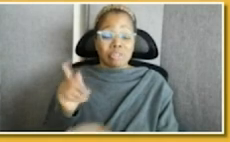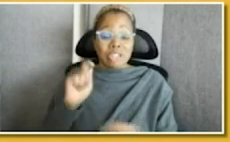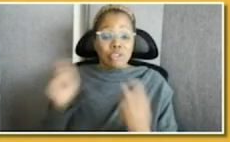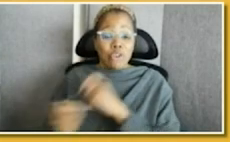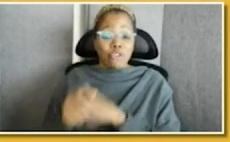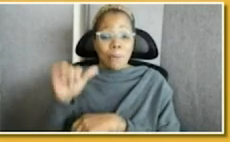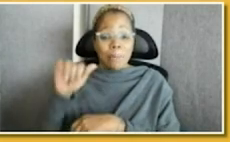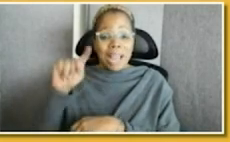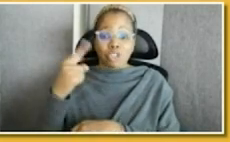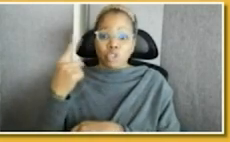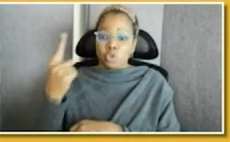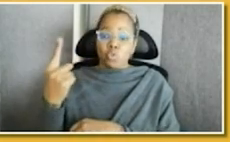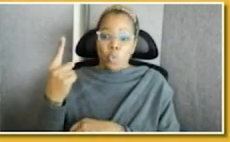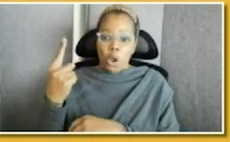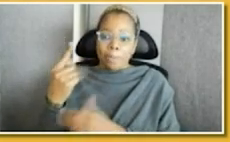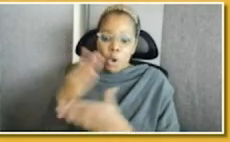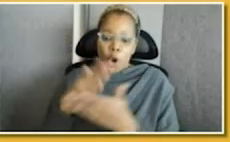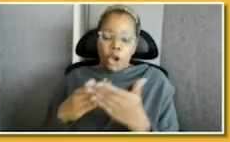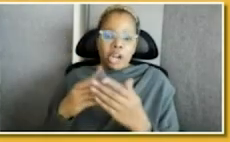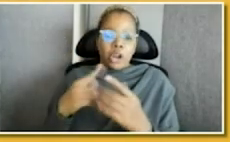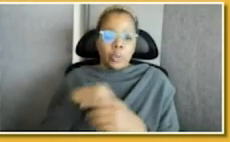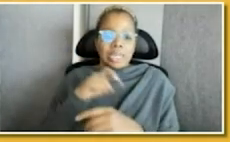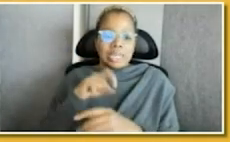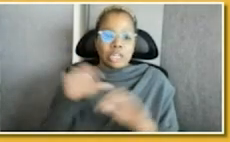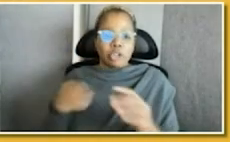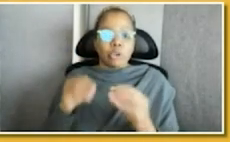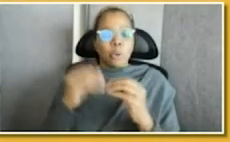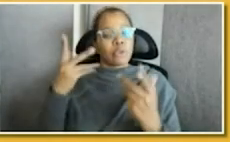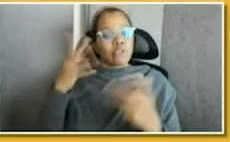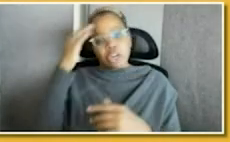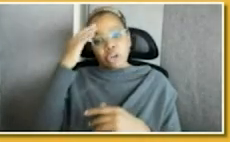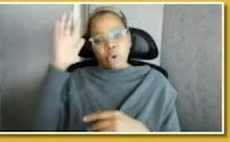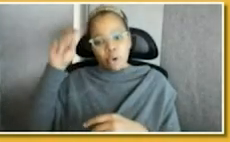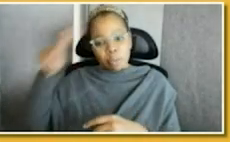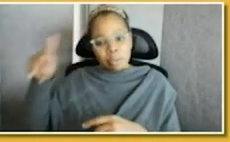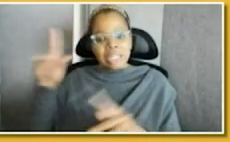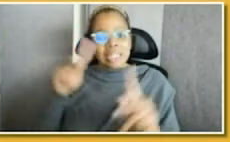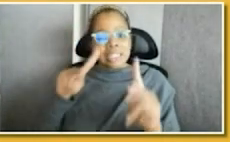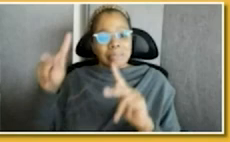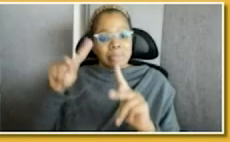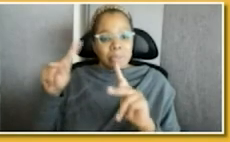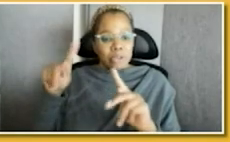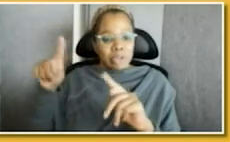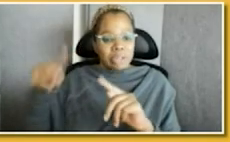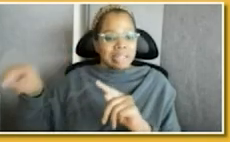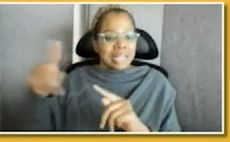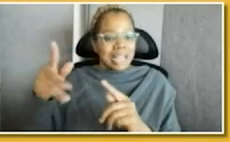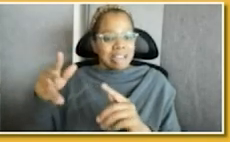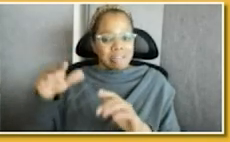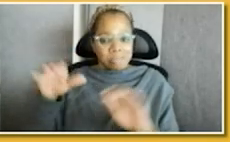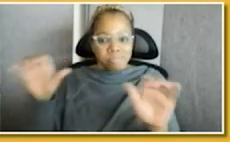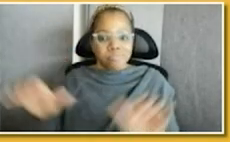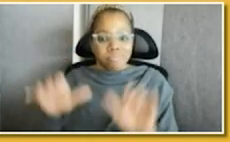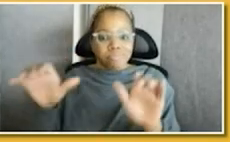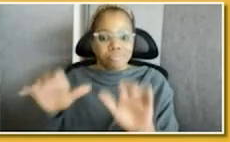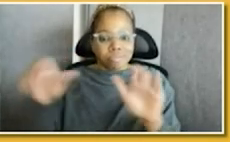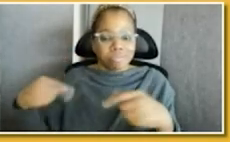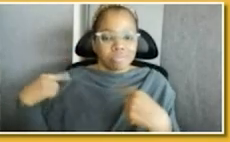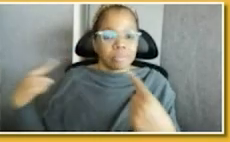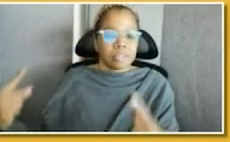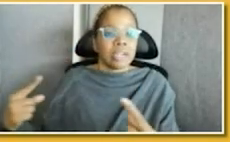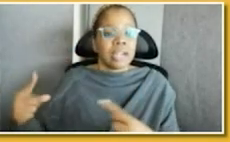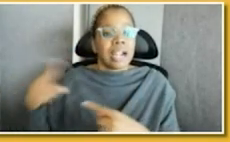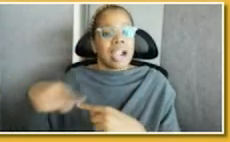to do more. We already know corporations and the folks on the other side, they've just been going at this for decades, and they're constantly